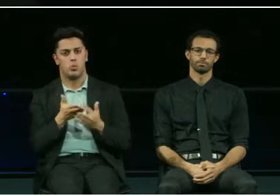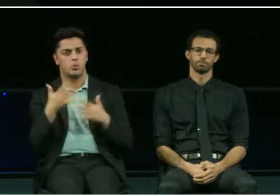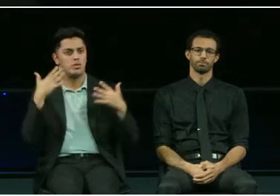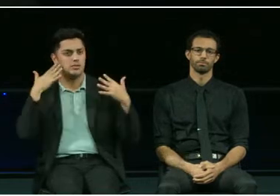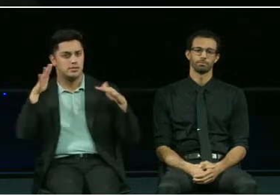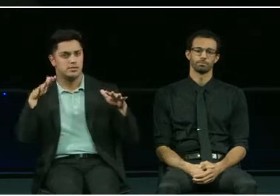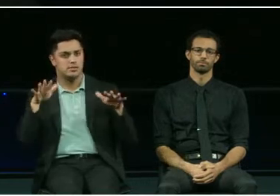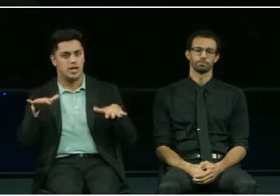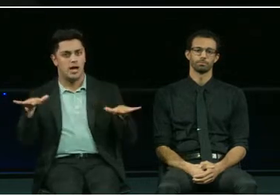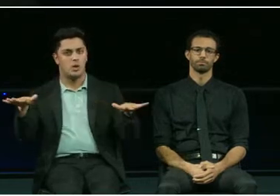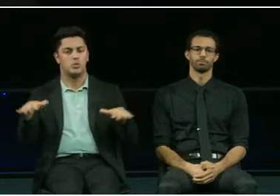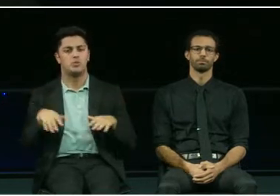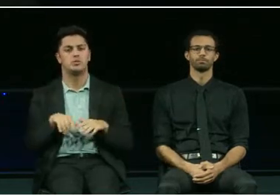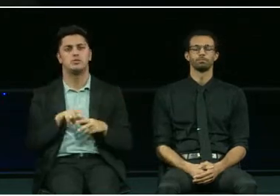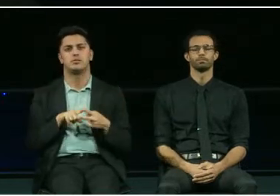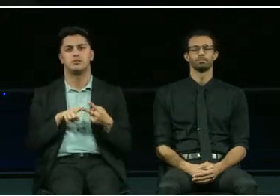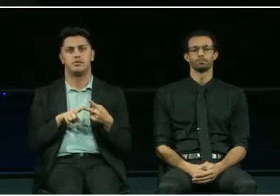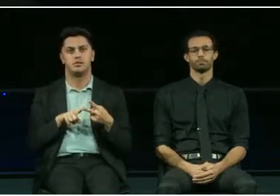sound, through the